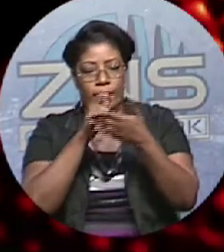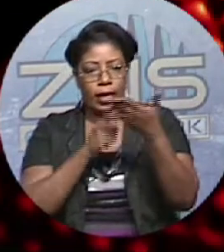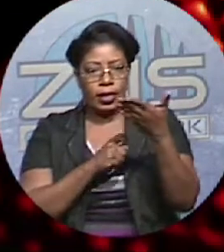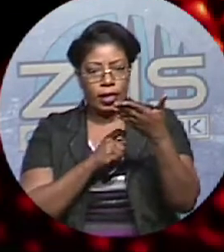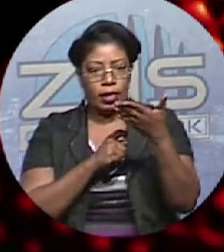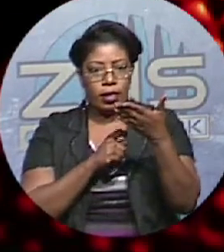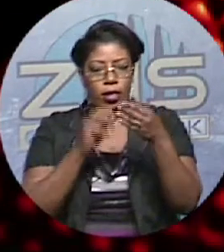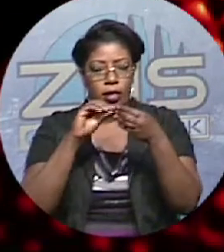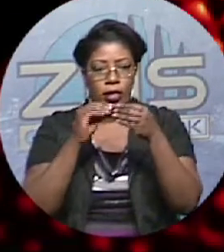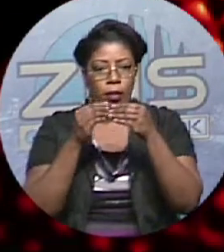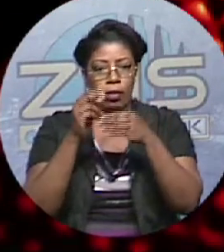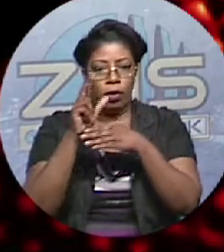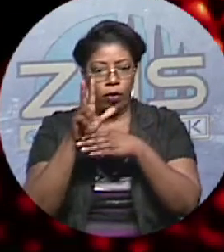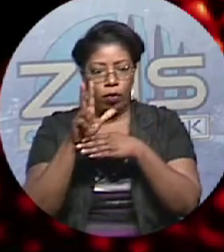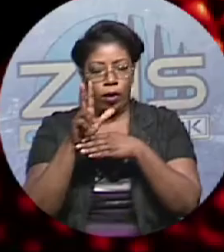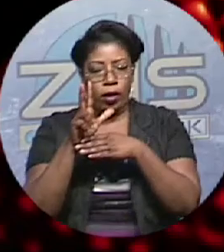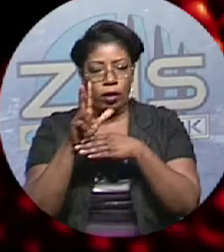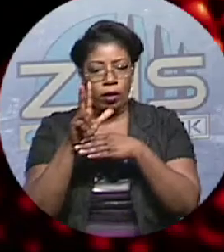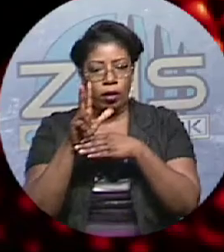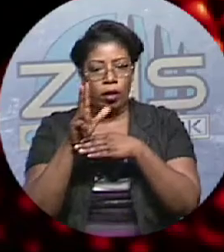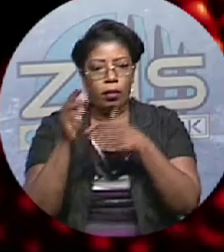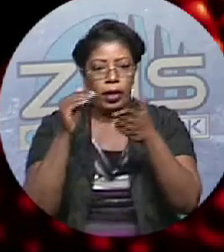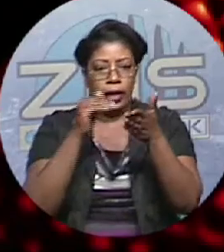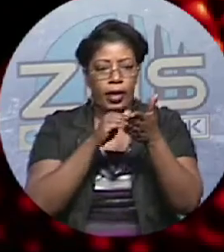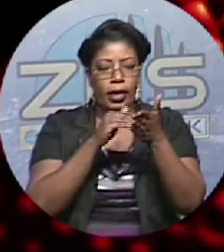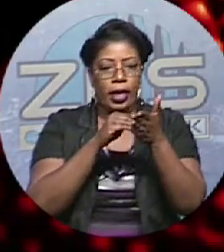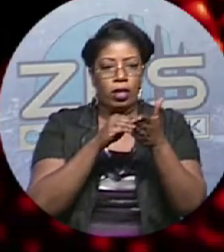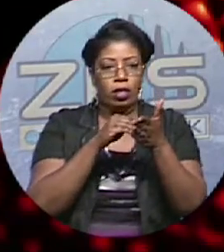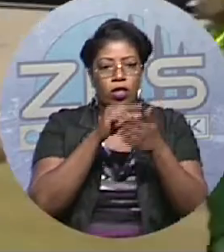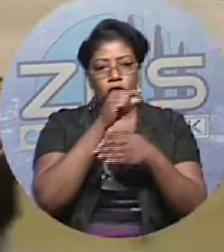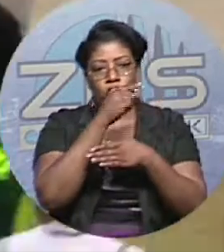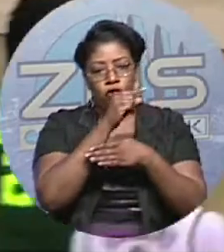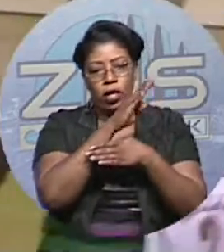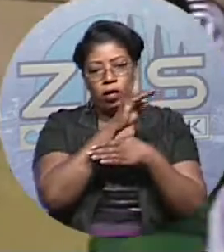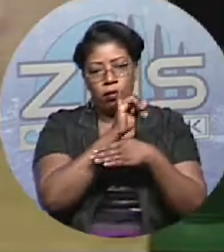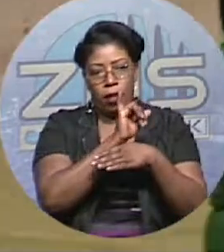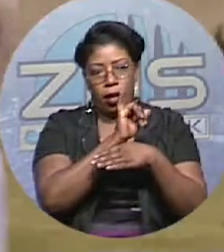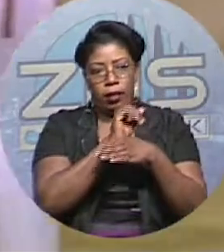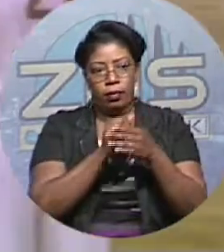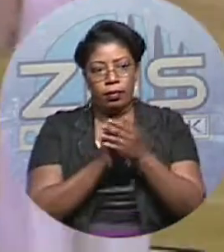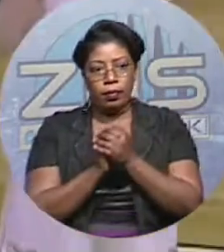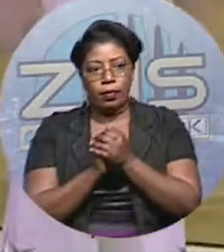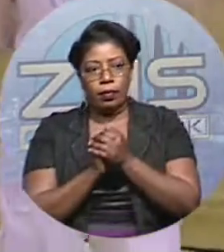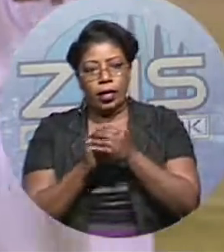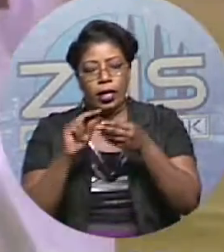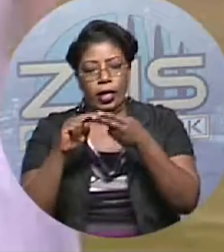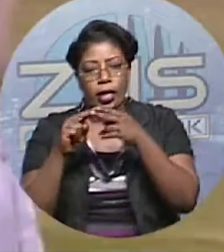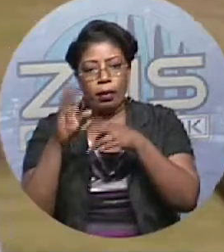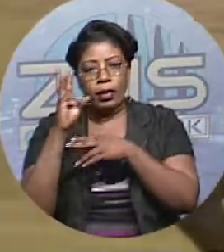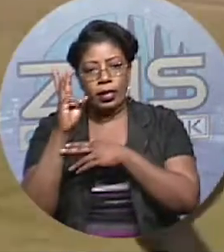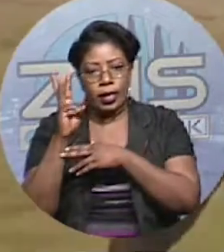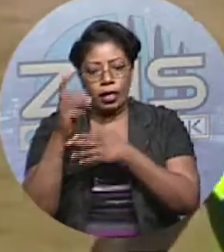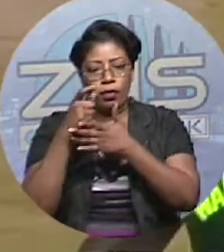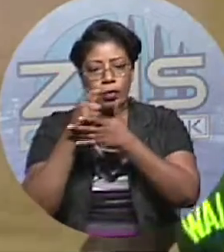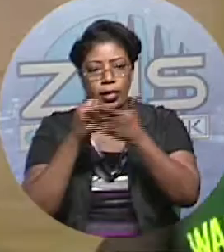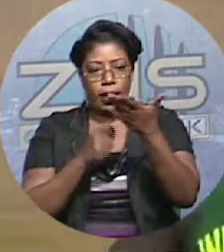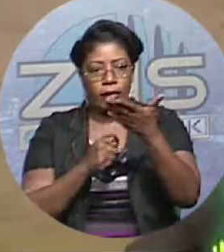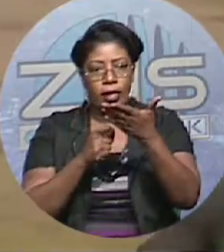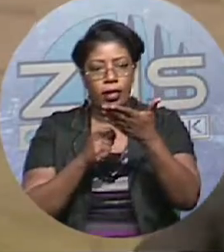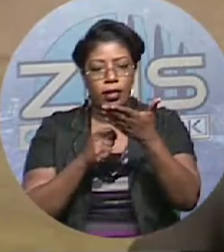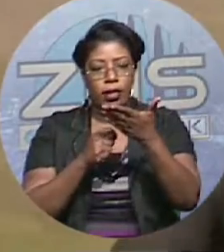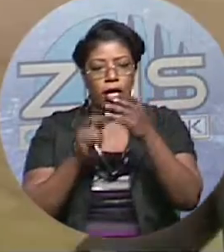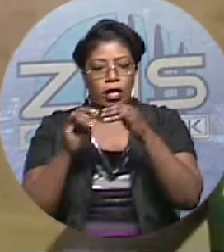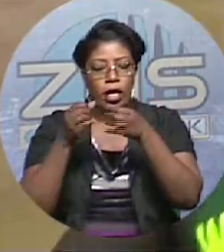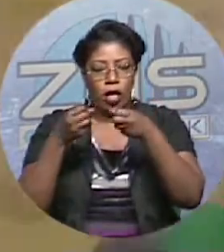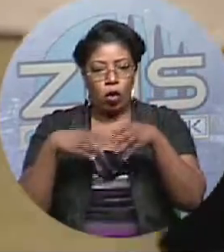as number 3 and take on Green Bay. Shaquille Clear and the number 6 Texas Longhorns, after losing